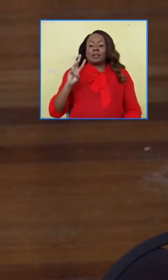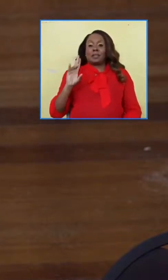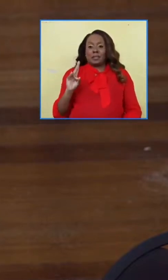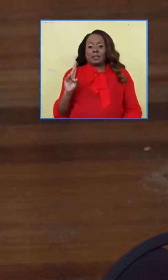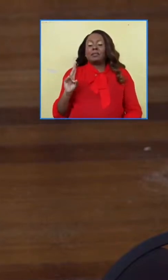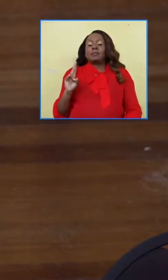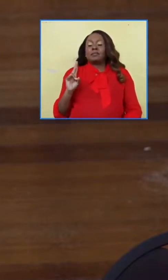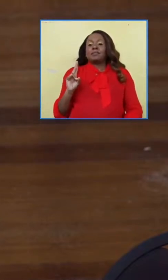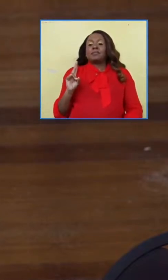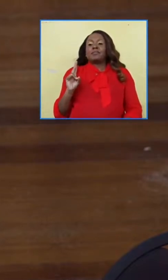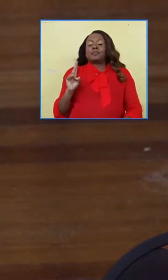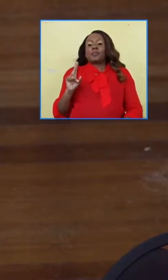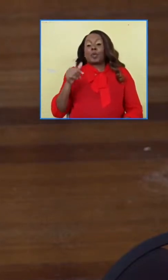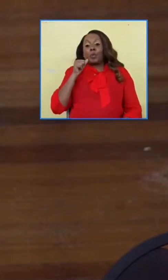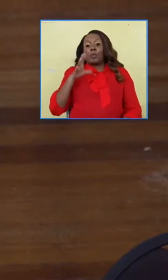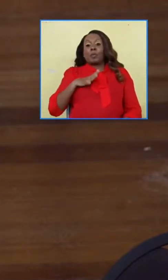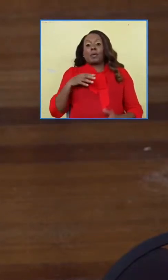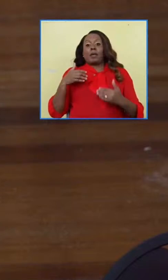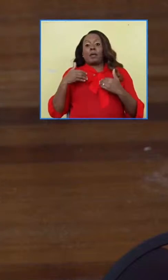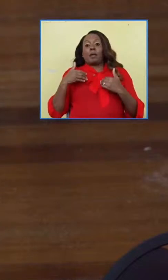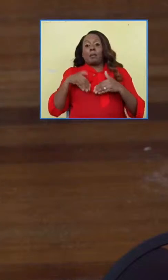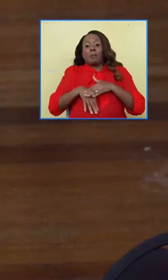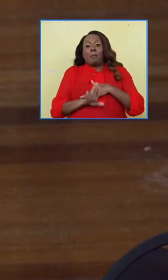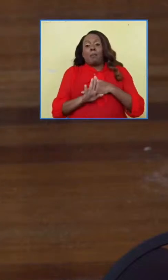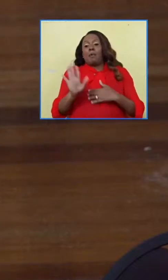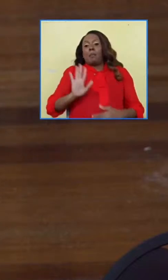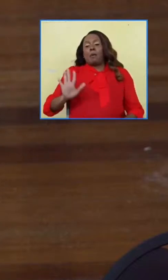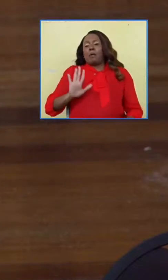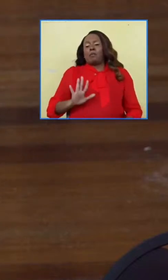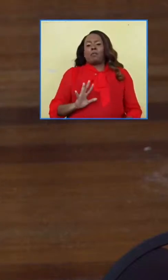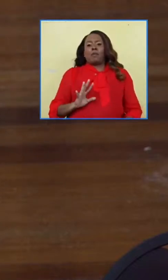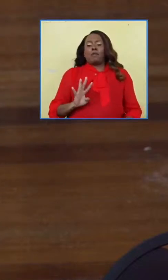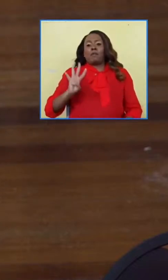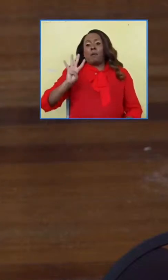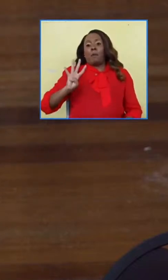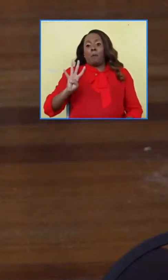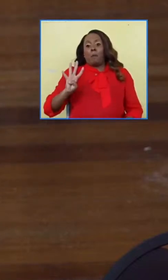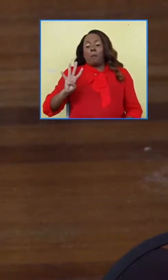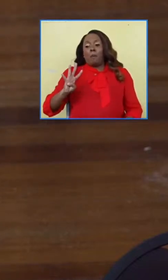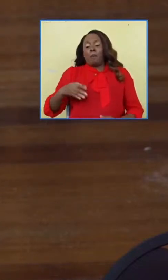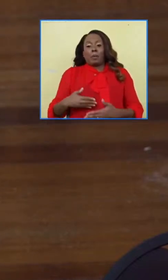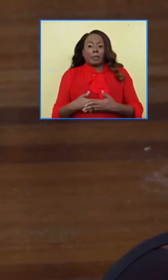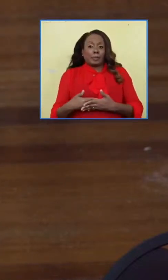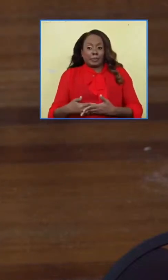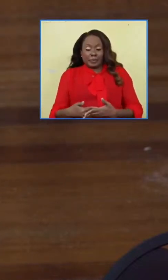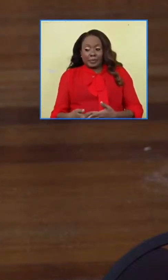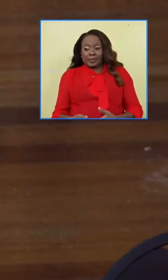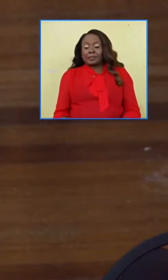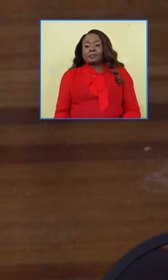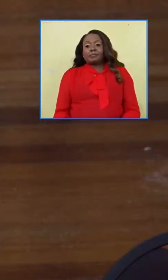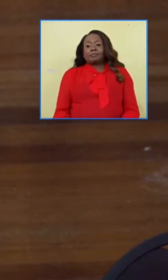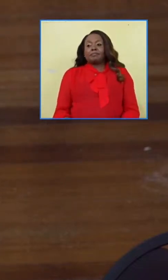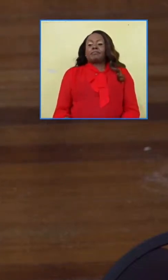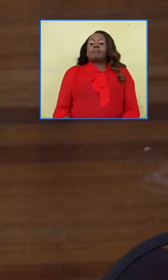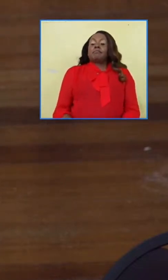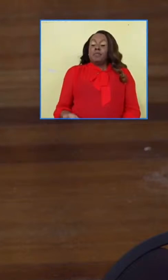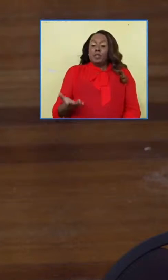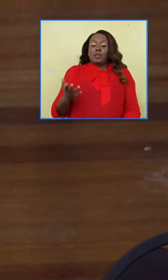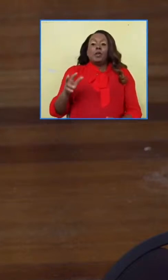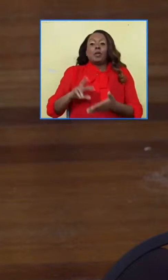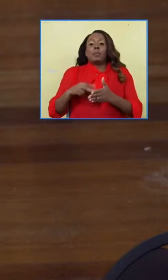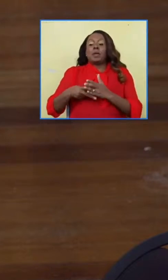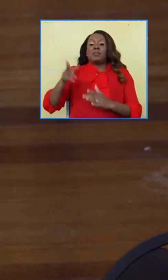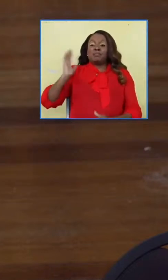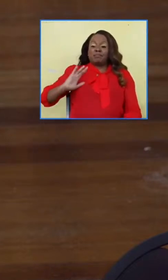Again, the architects in 67 saw that they had people who were retiring and living to be about 67, and they had a population that was